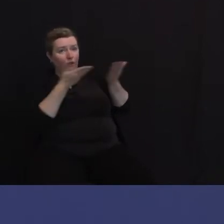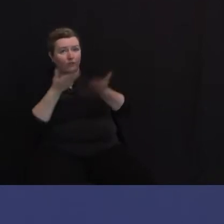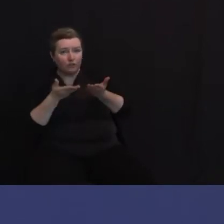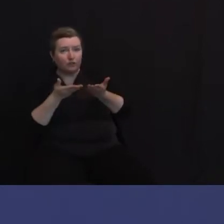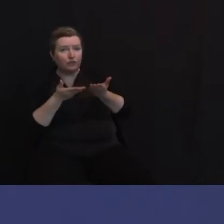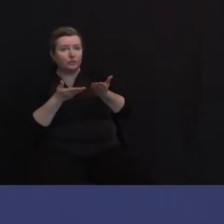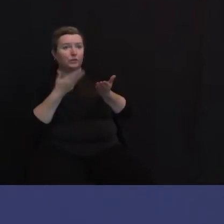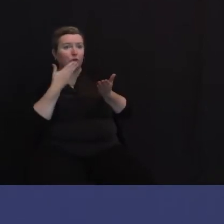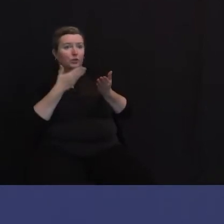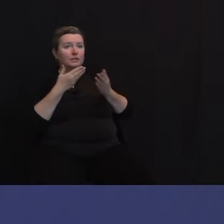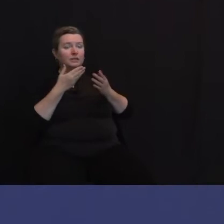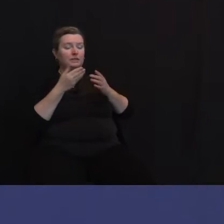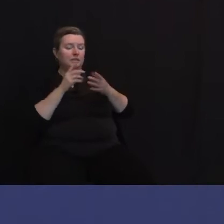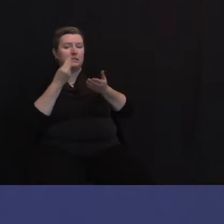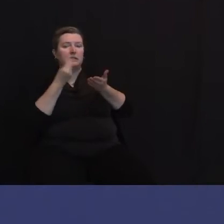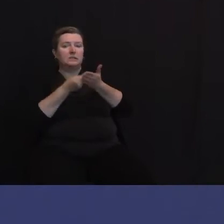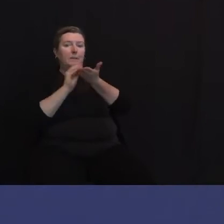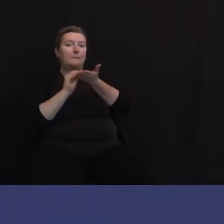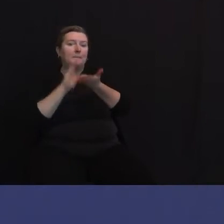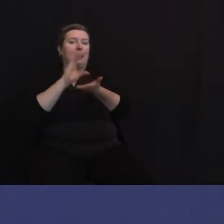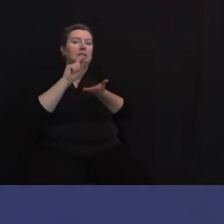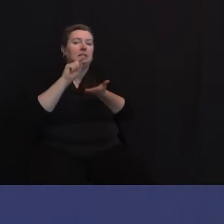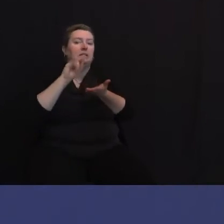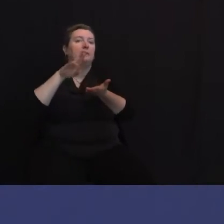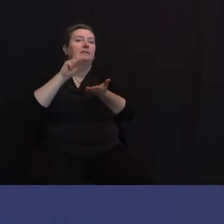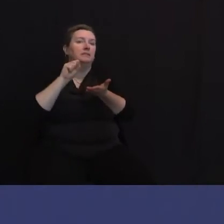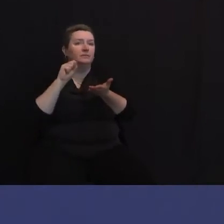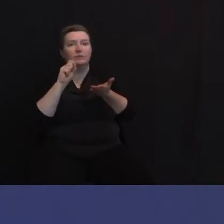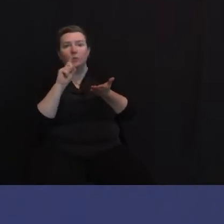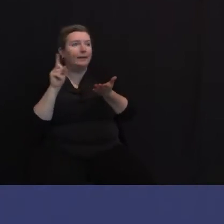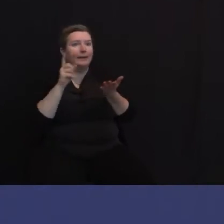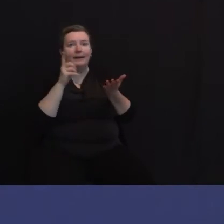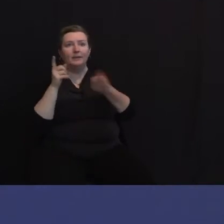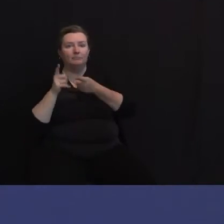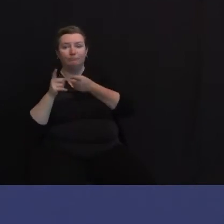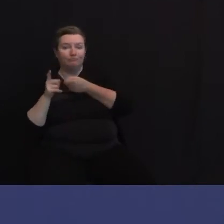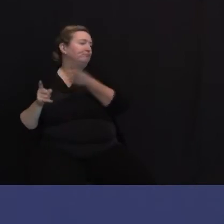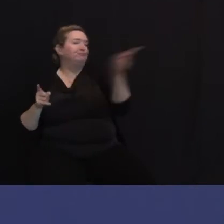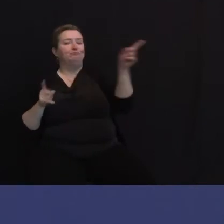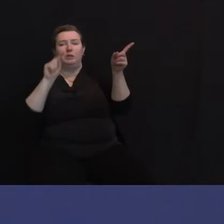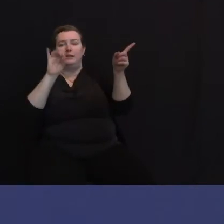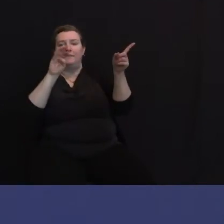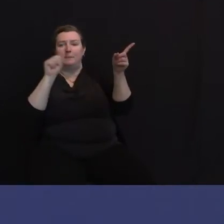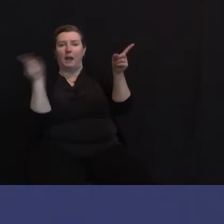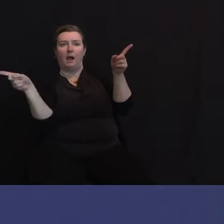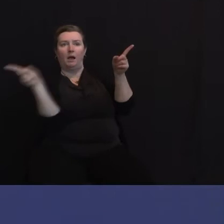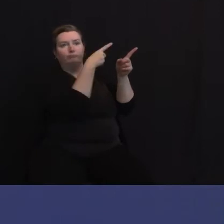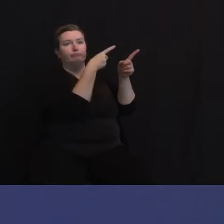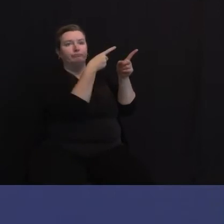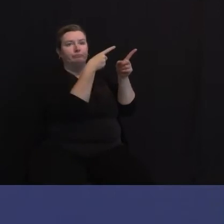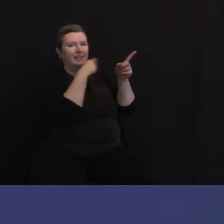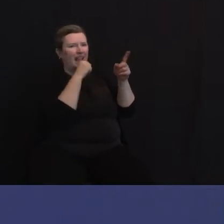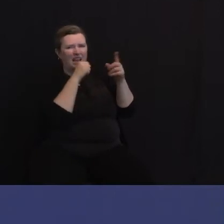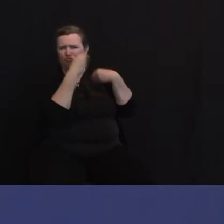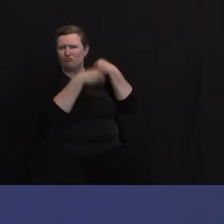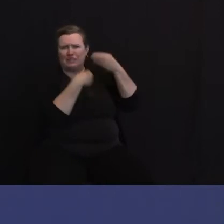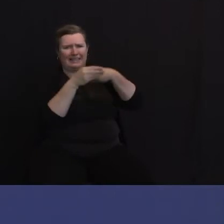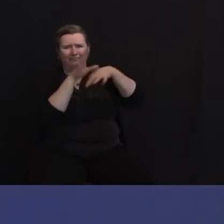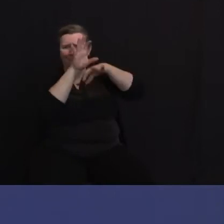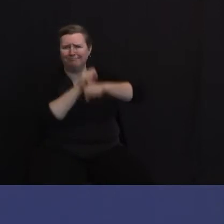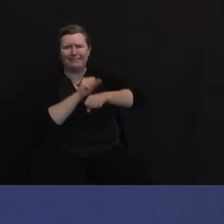nowhere else to look to find a pot of money, that's where they went. And it's, as you can imagine, it's not the traditional UI system. So